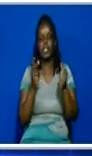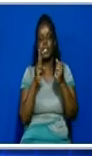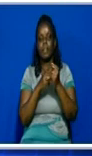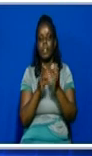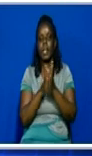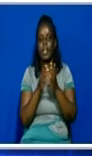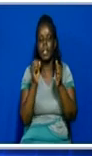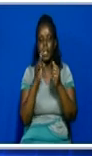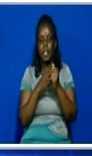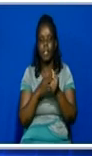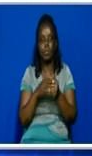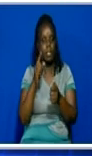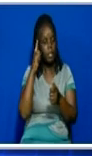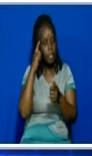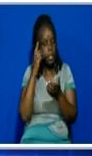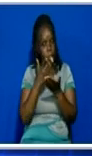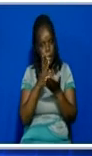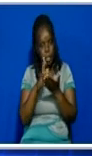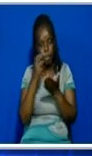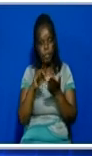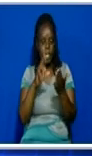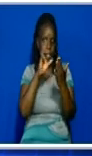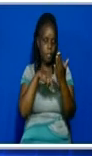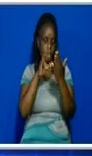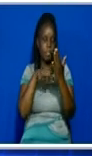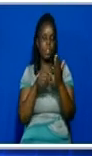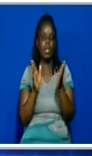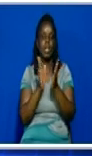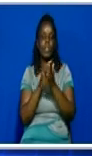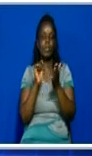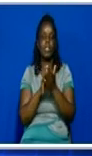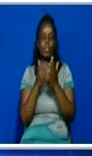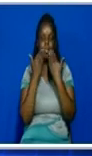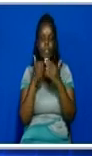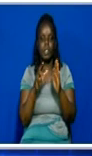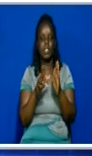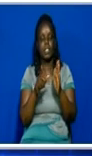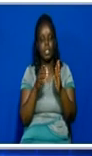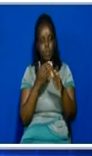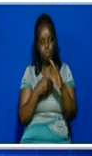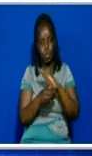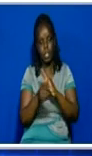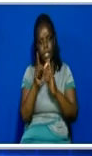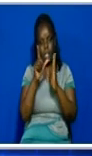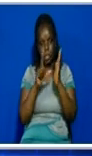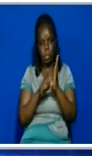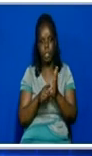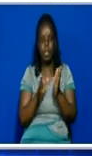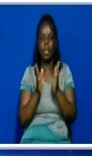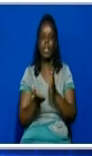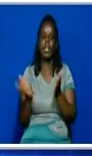who might then consider this part of their revision. And with that, we come to the end of the morning session, and I'll